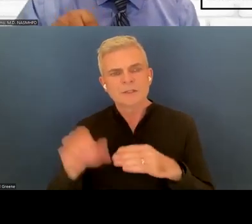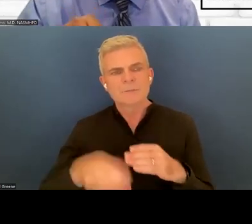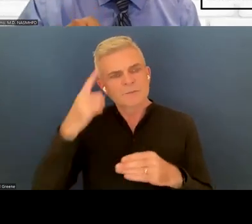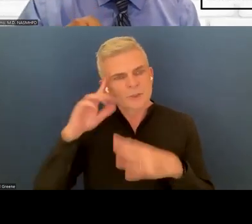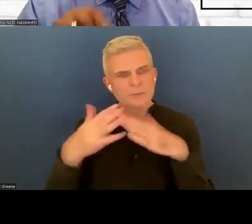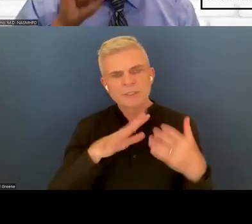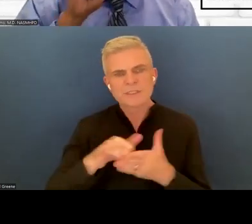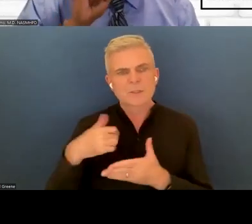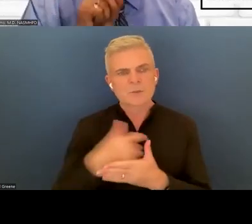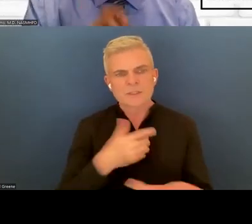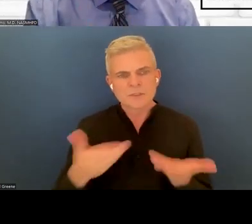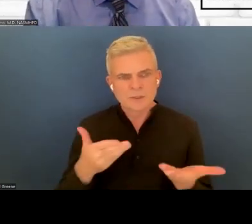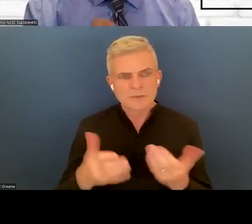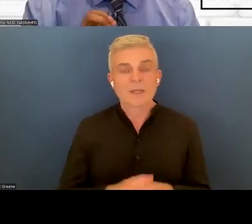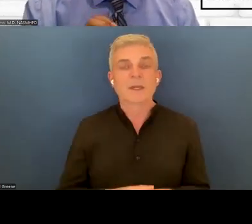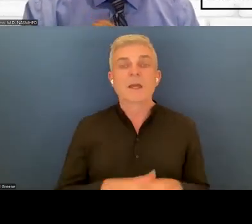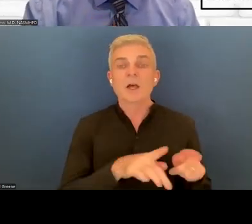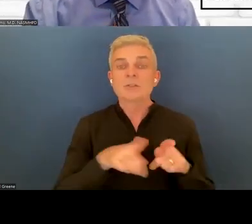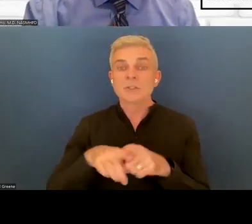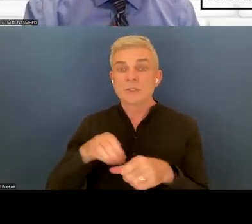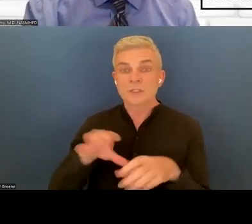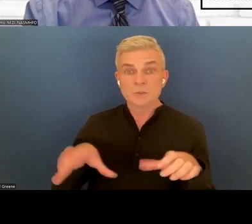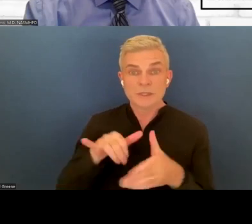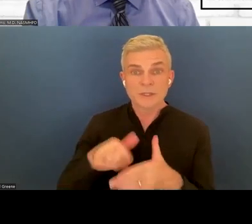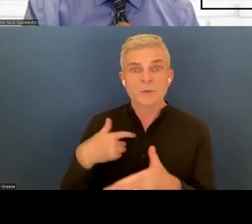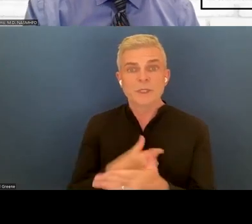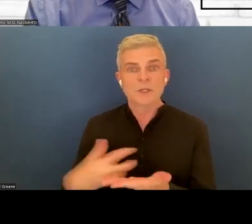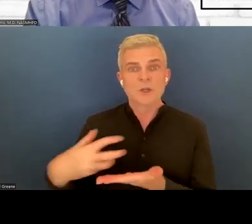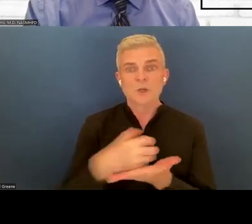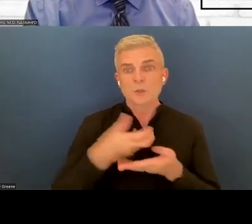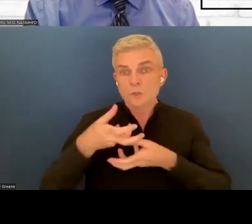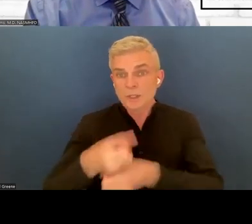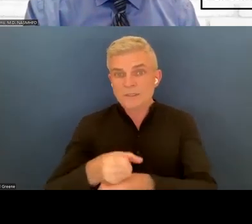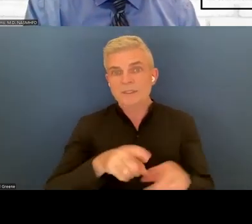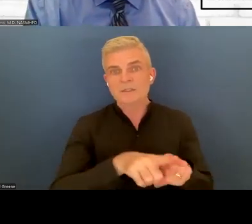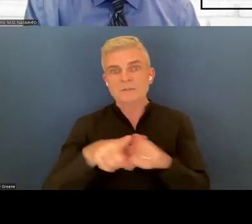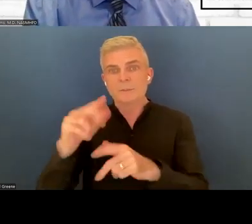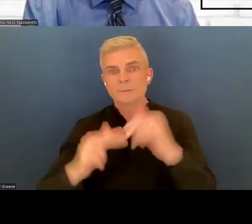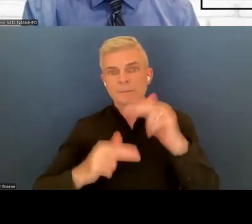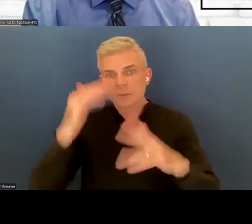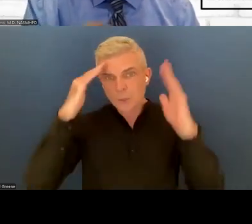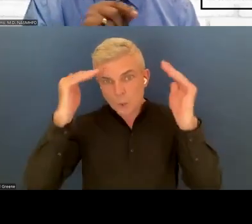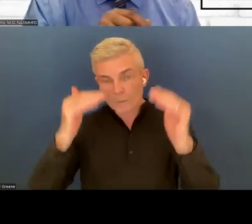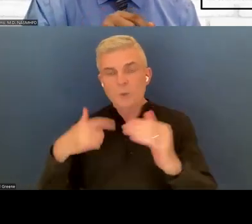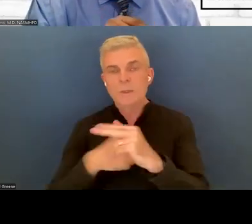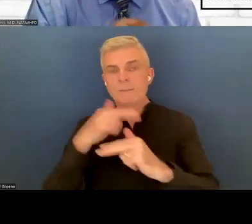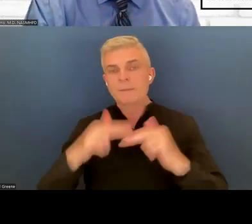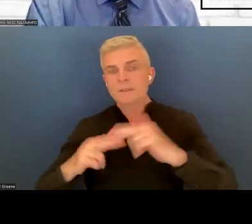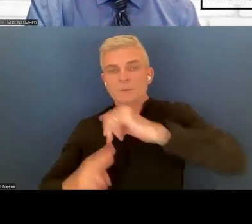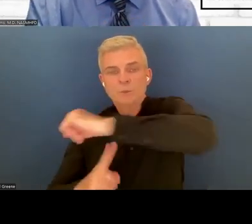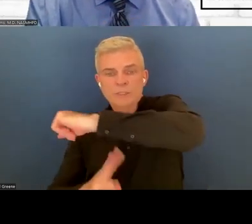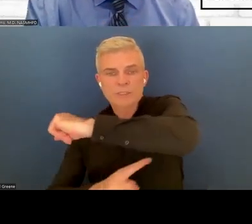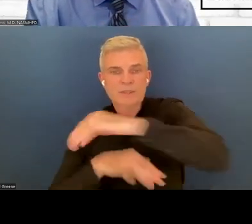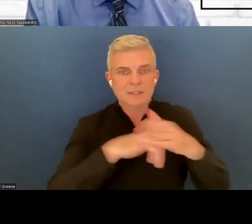Now, in addition, in doing so, we actually garner trust as well as building hope. And we also build bridges that connect people